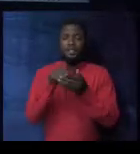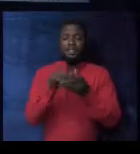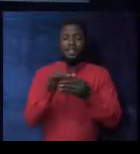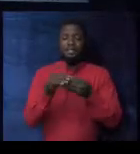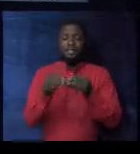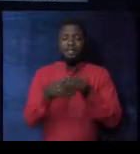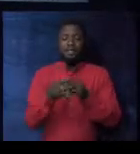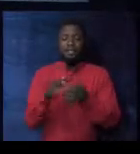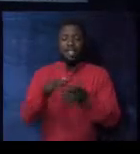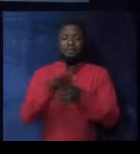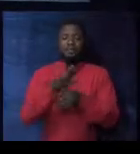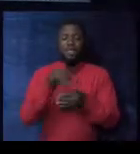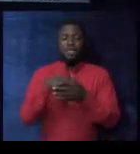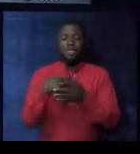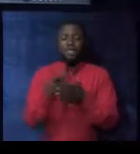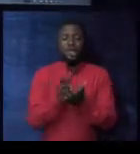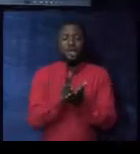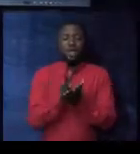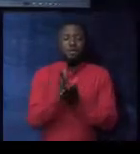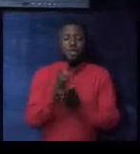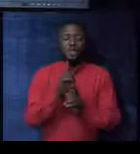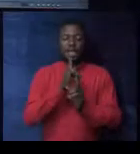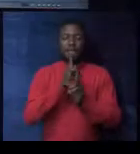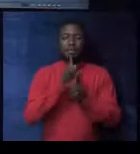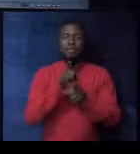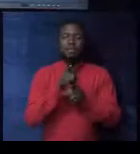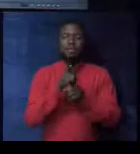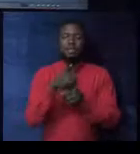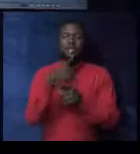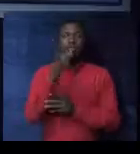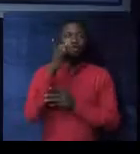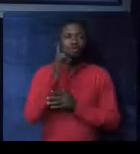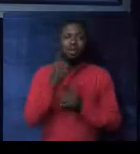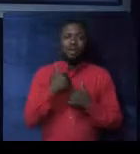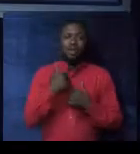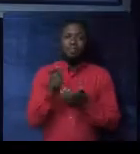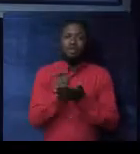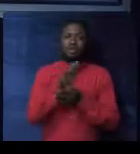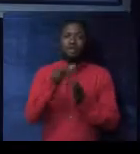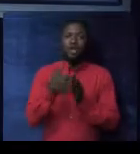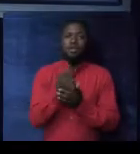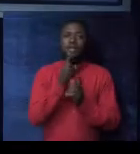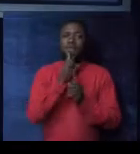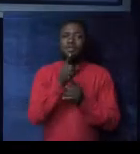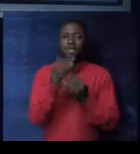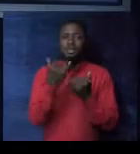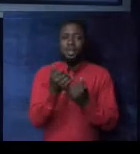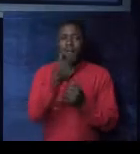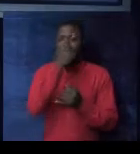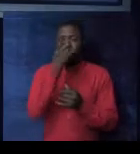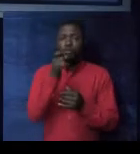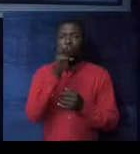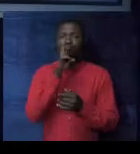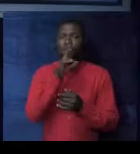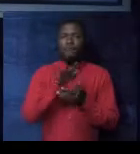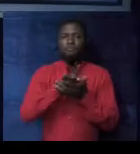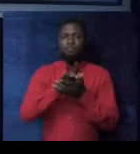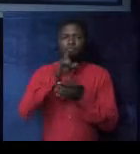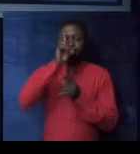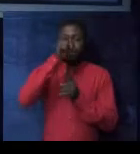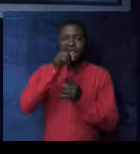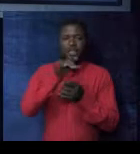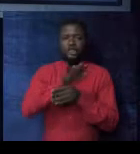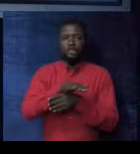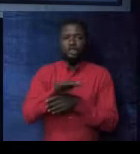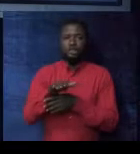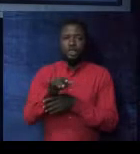Look at the sentences. Fill in the correct answers. You should have written all the answers now because I know you are